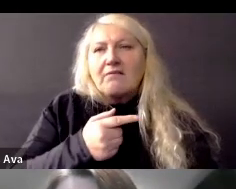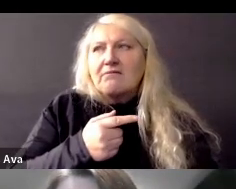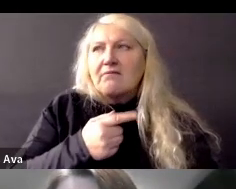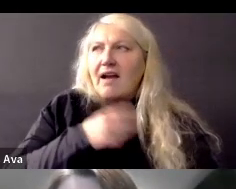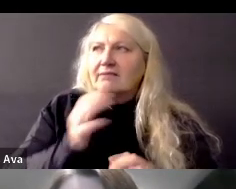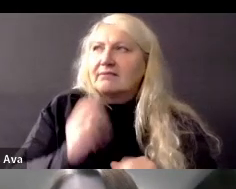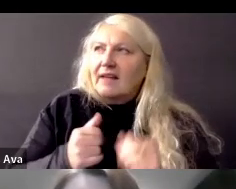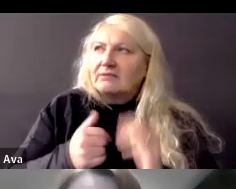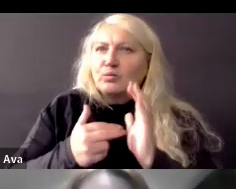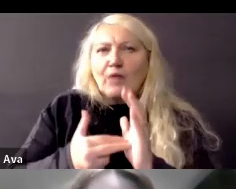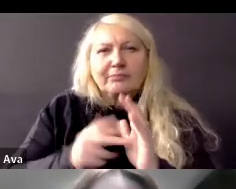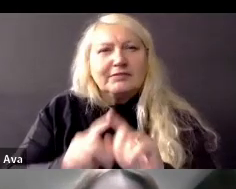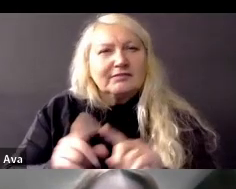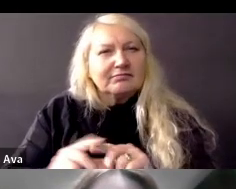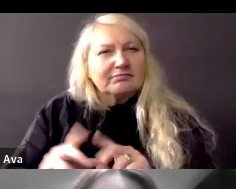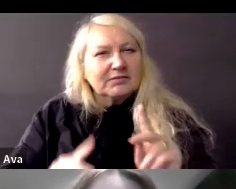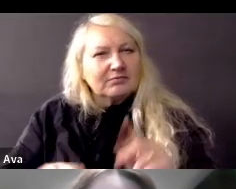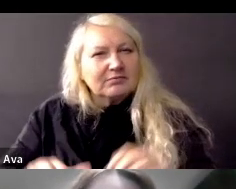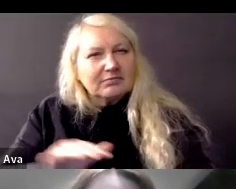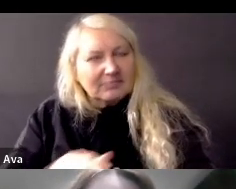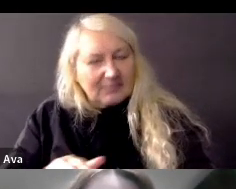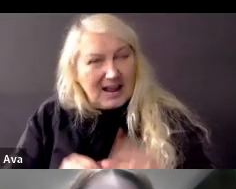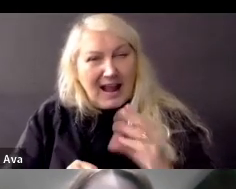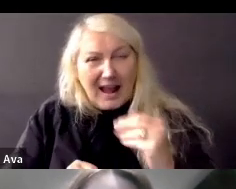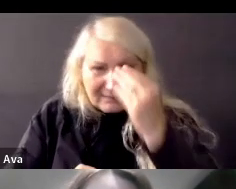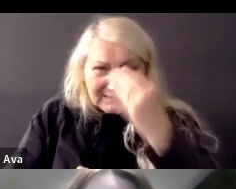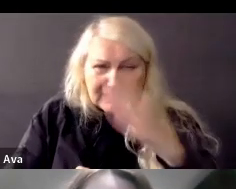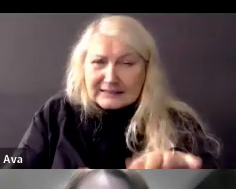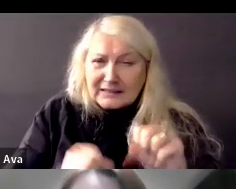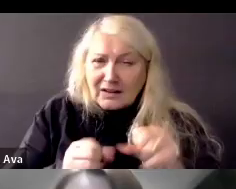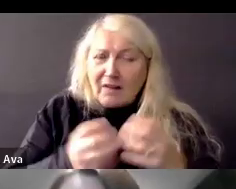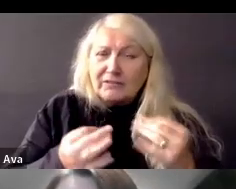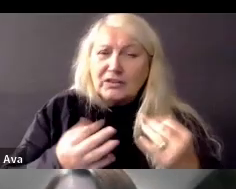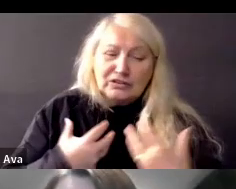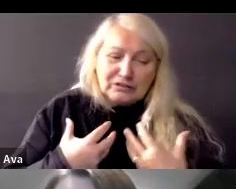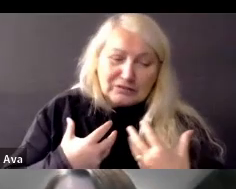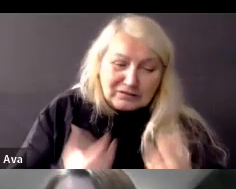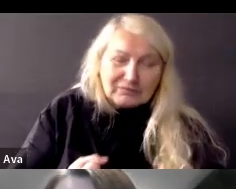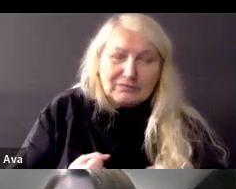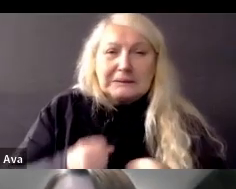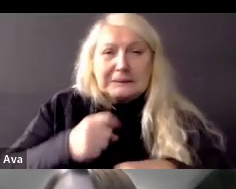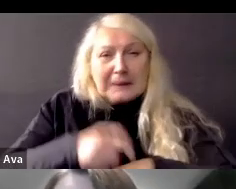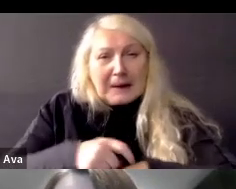It takes a lot of courage and time and effort.